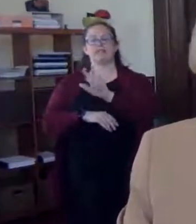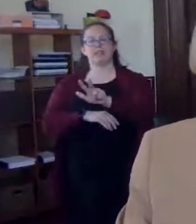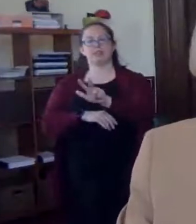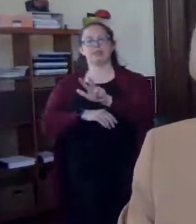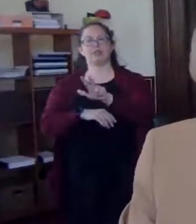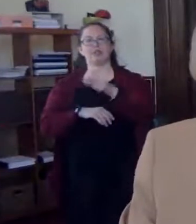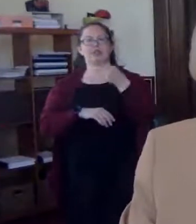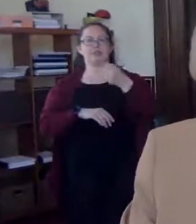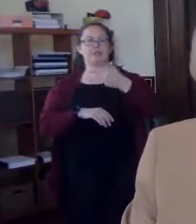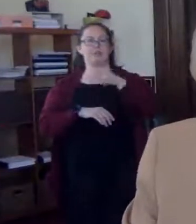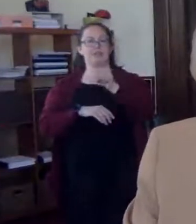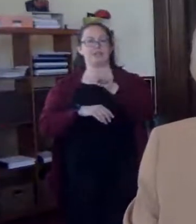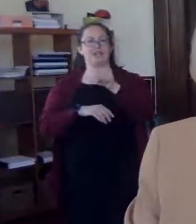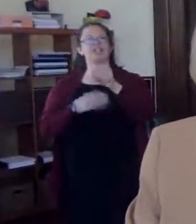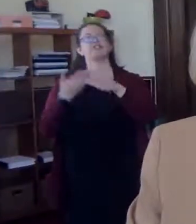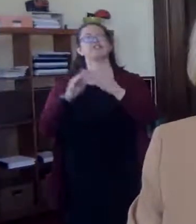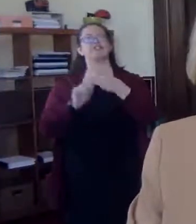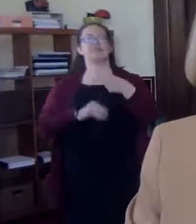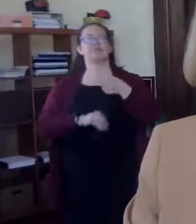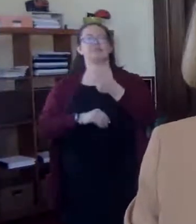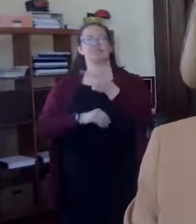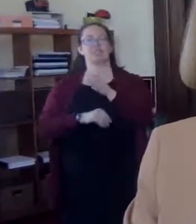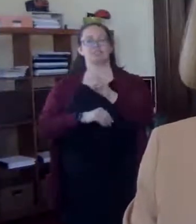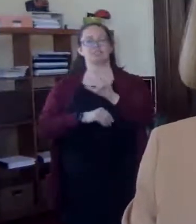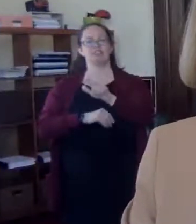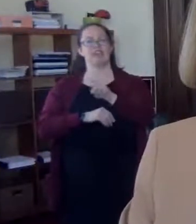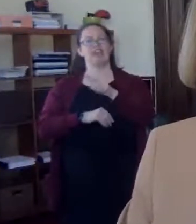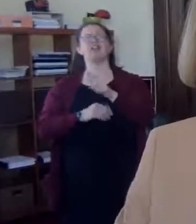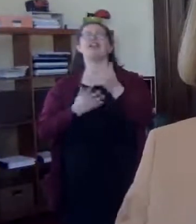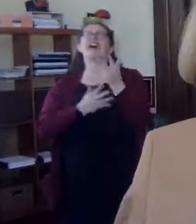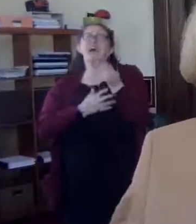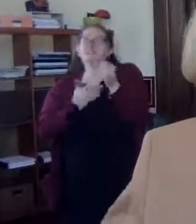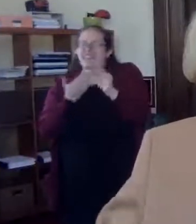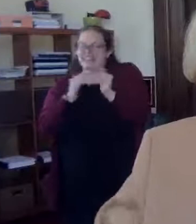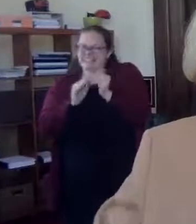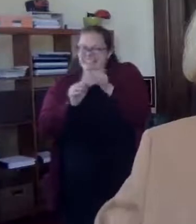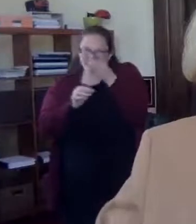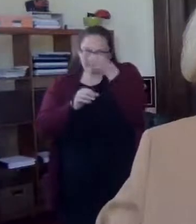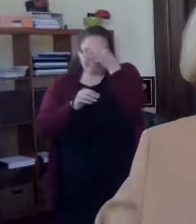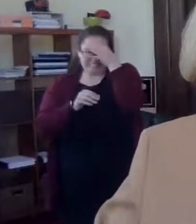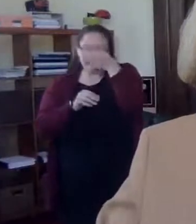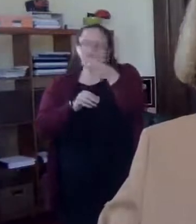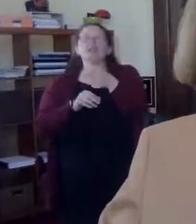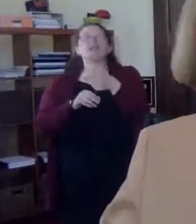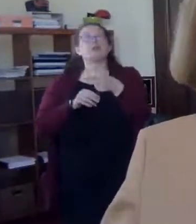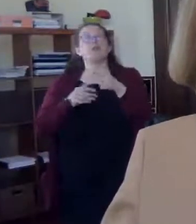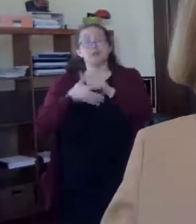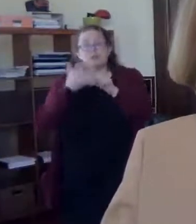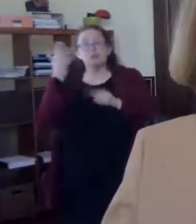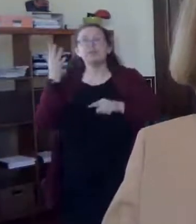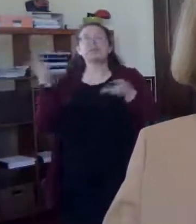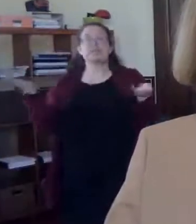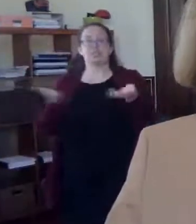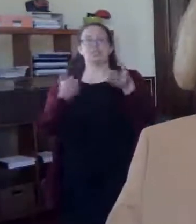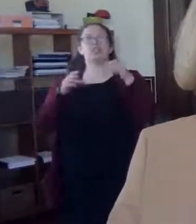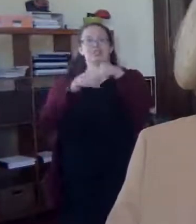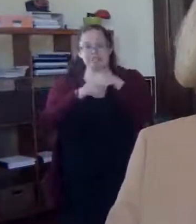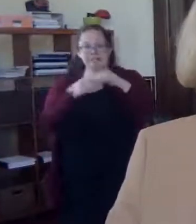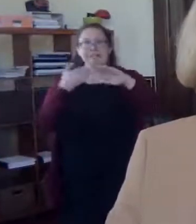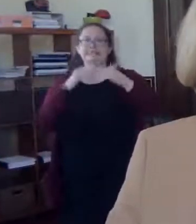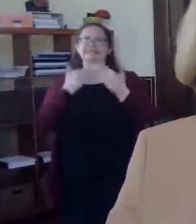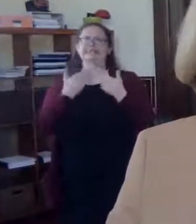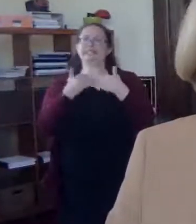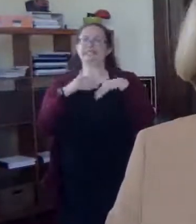which is just right outside the city limits. So there are places to get tested in the city of St. Louis,